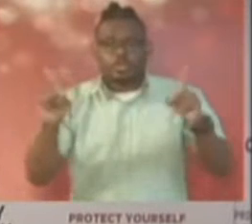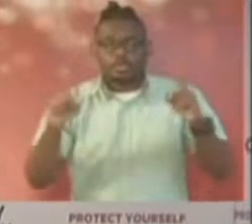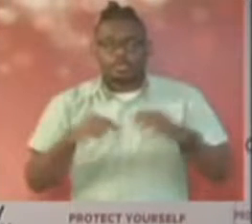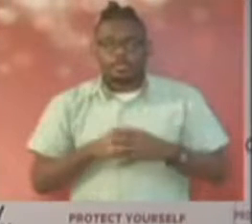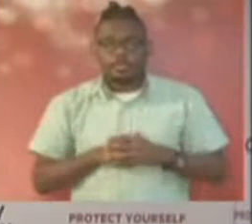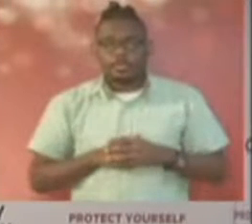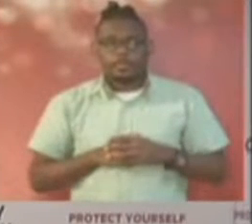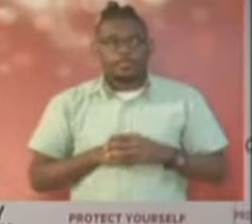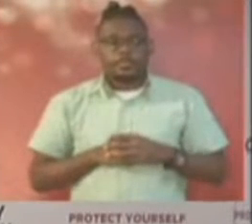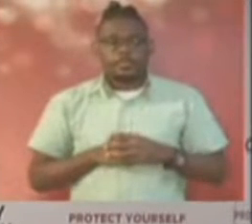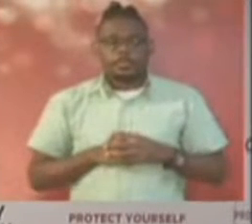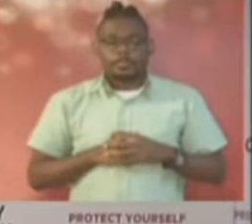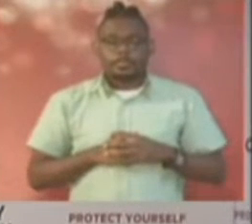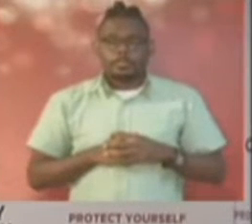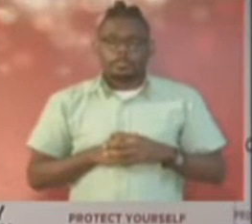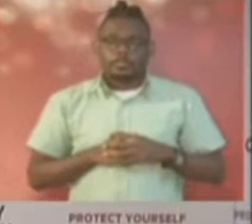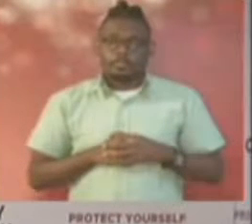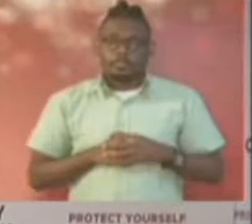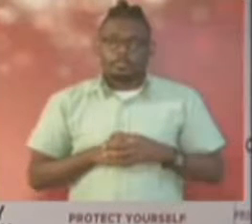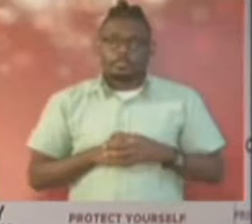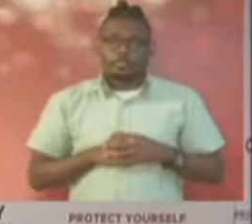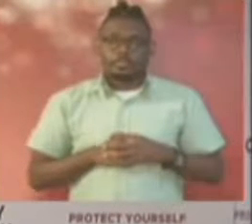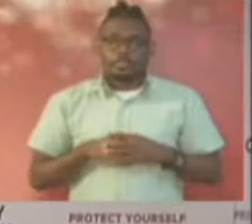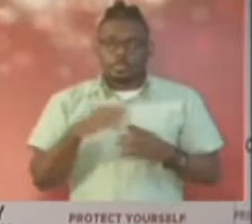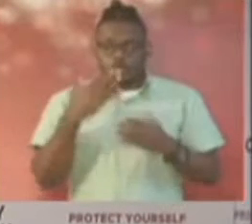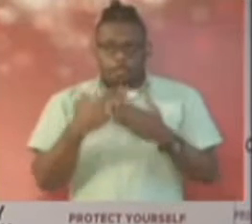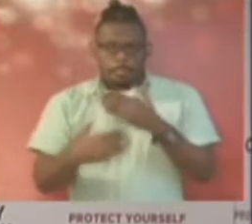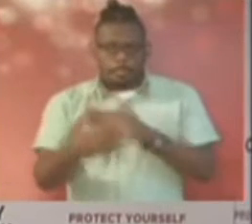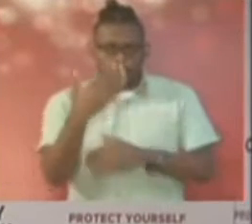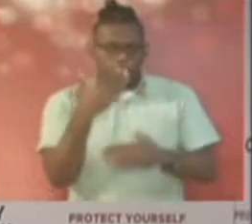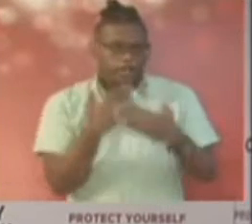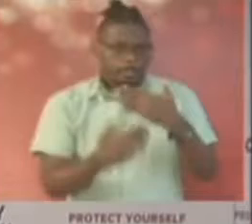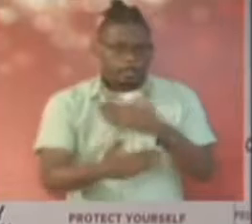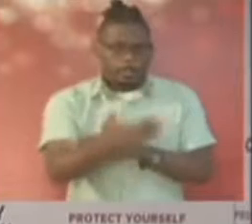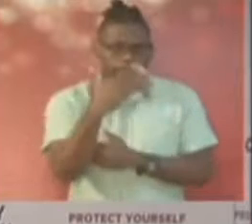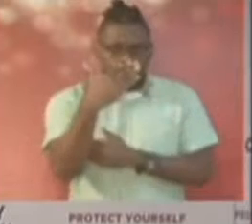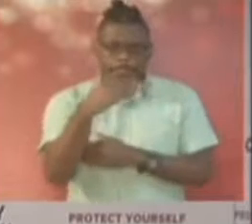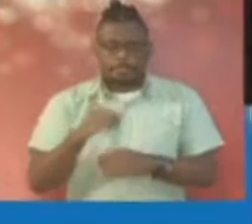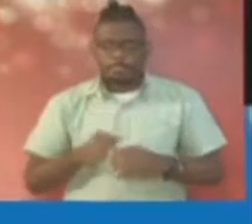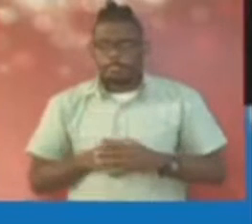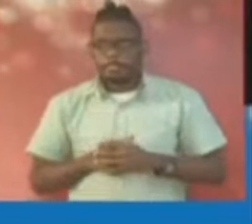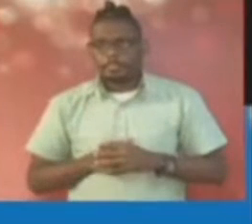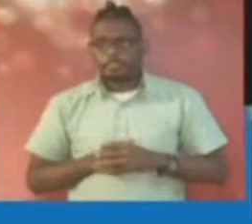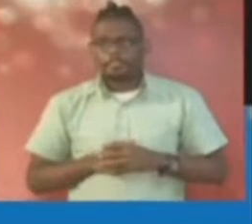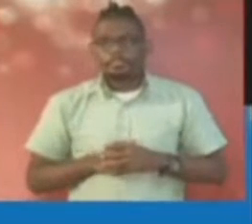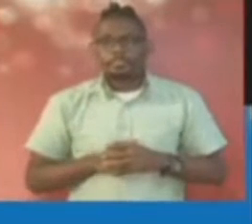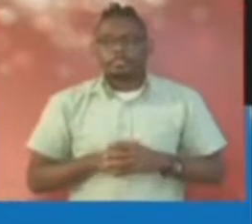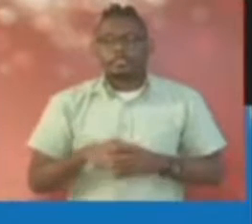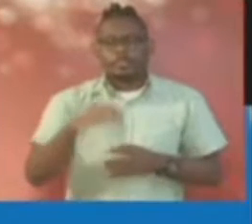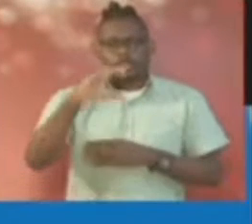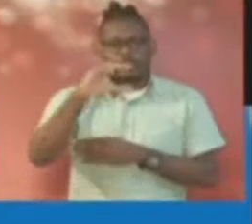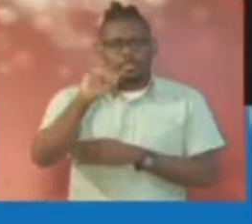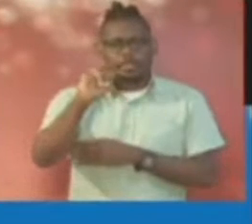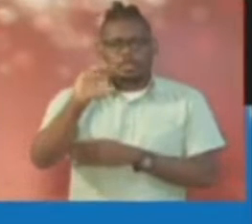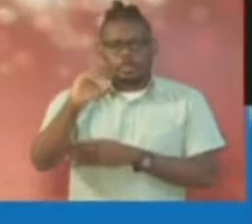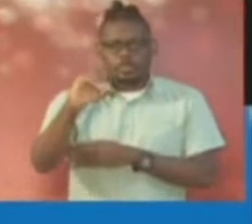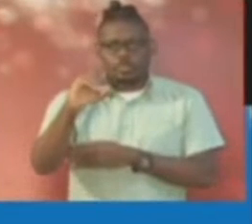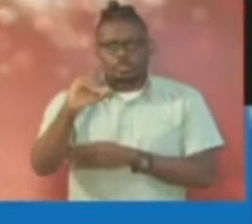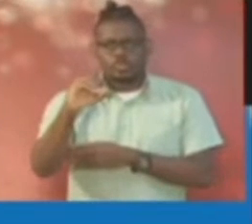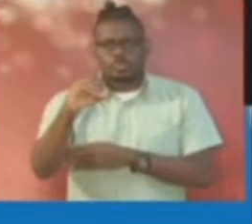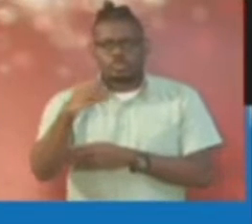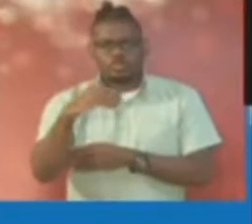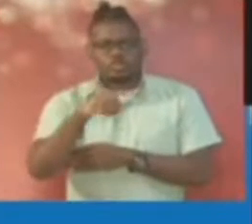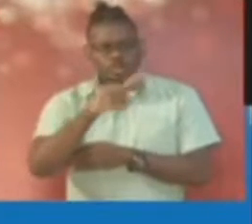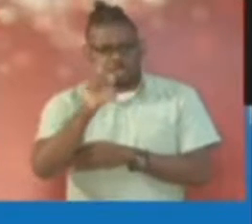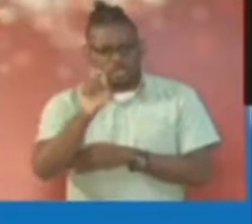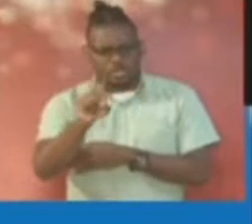Good morning. Hi, good morning. Priya Bihari, azpnews.com. CMO, you basically answered my question because I was going to ask again